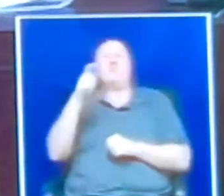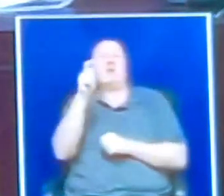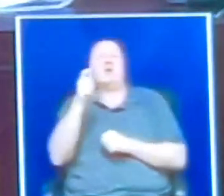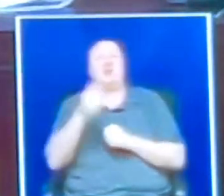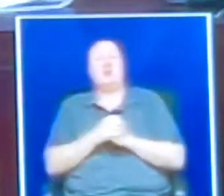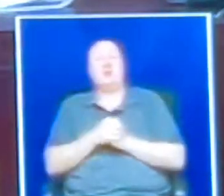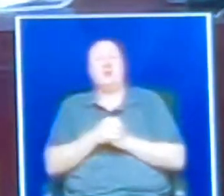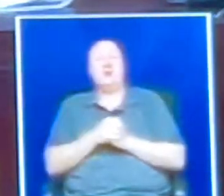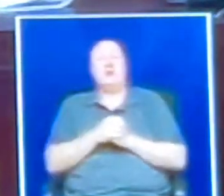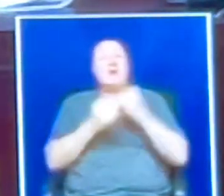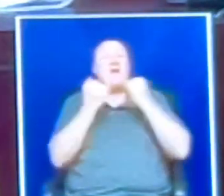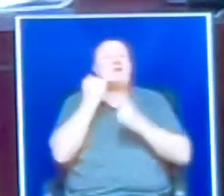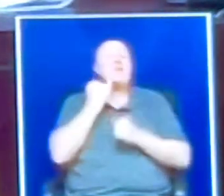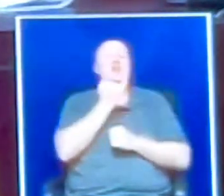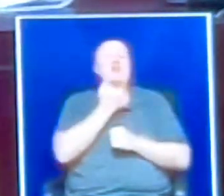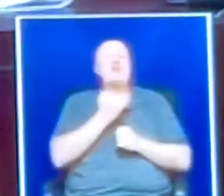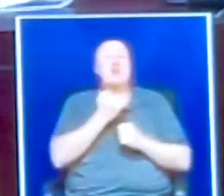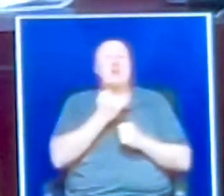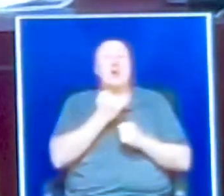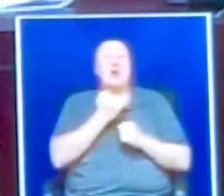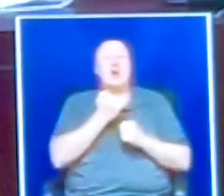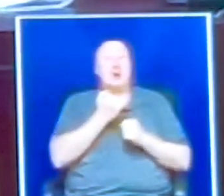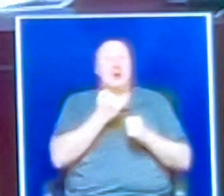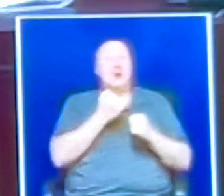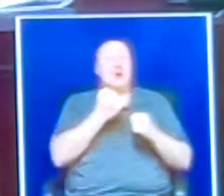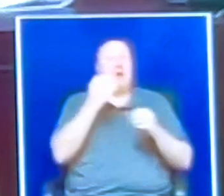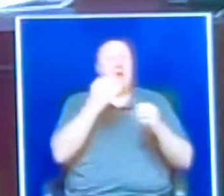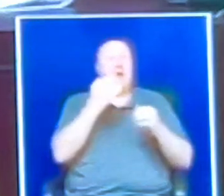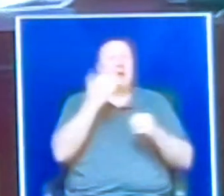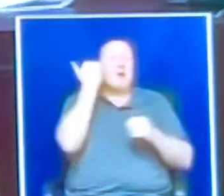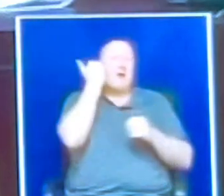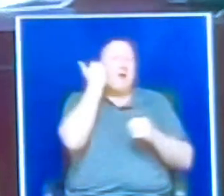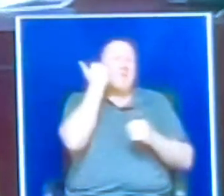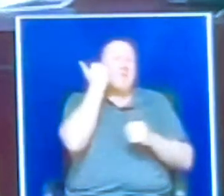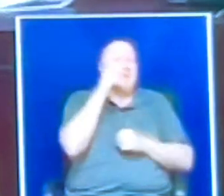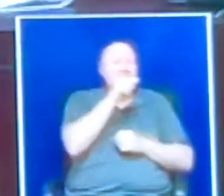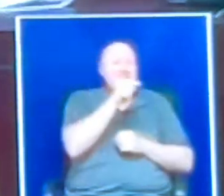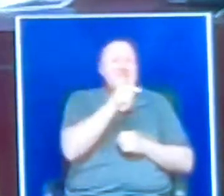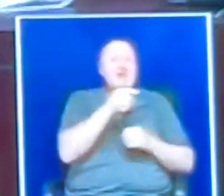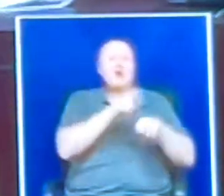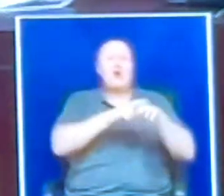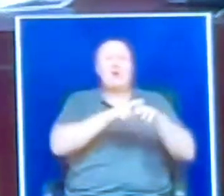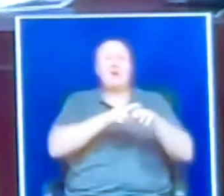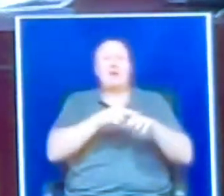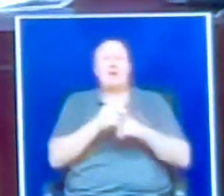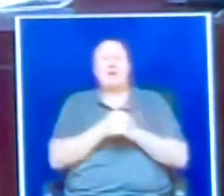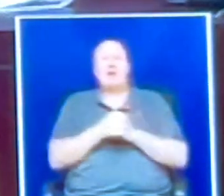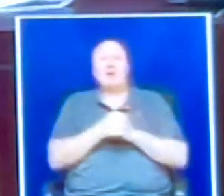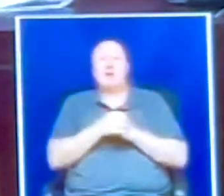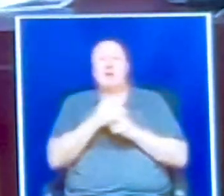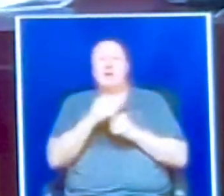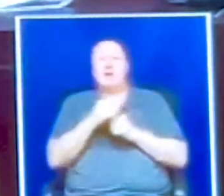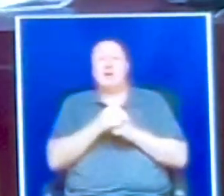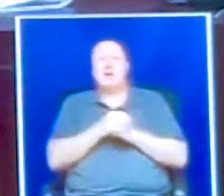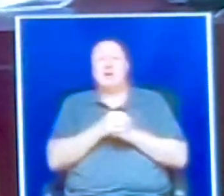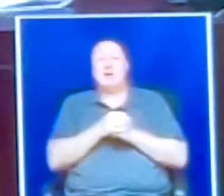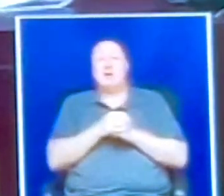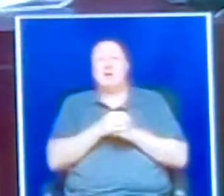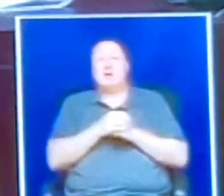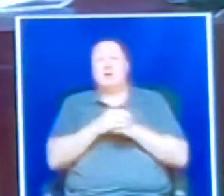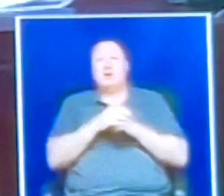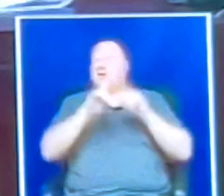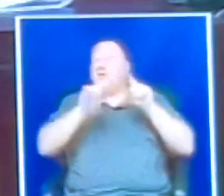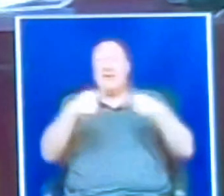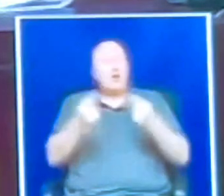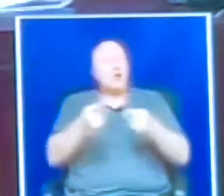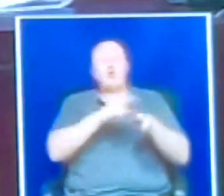Israeli state is fundamentally a racist state. Nobody must be allowed to coexist with a fundamentally